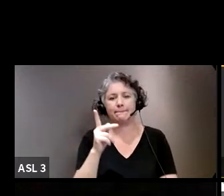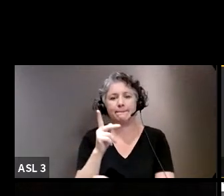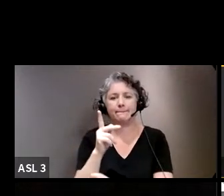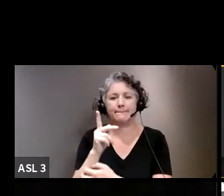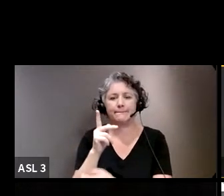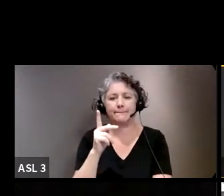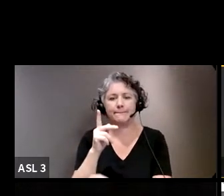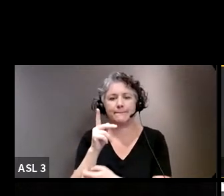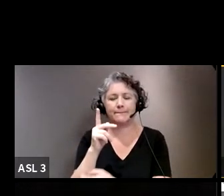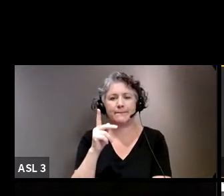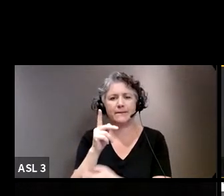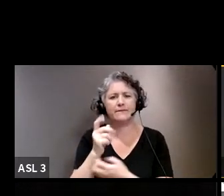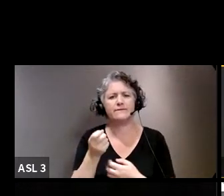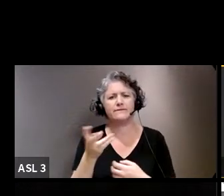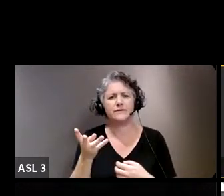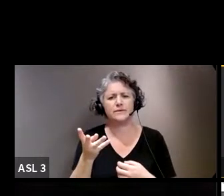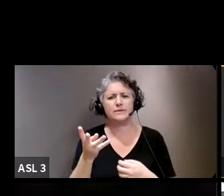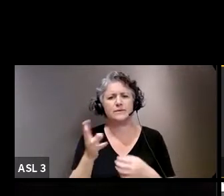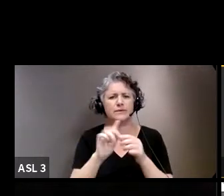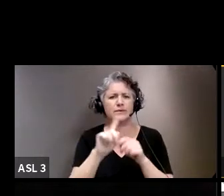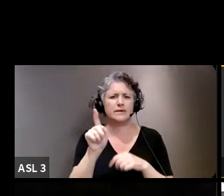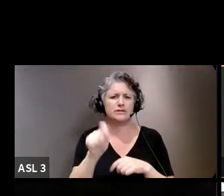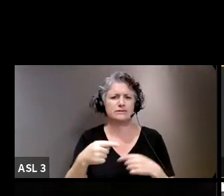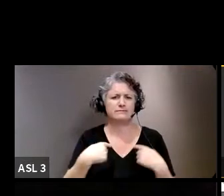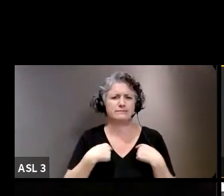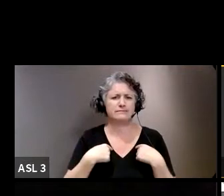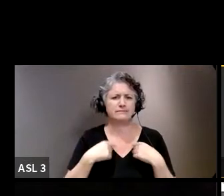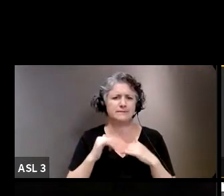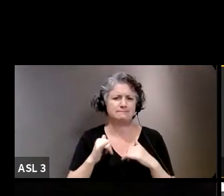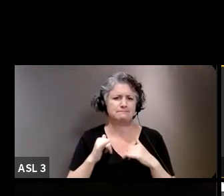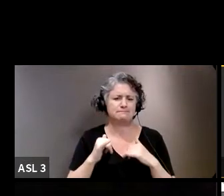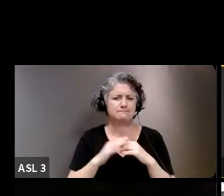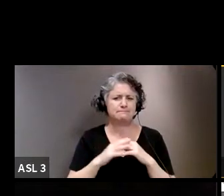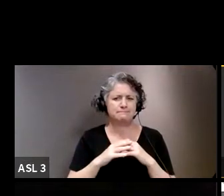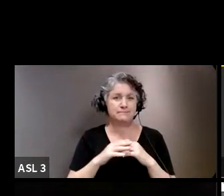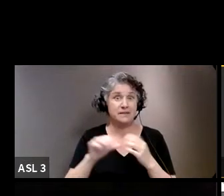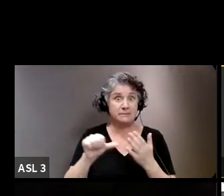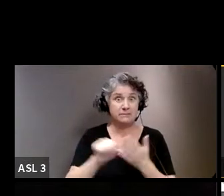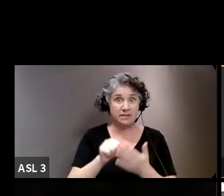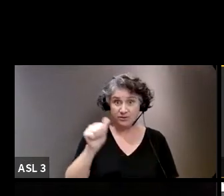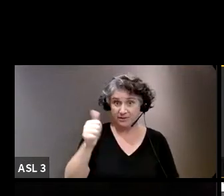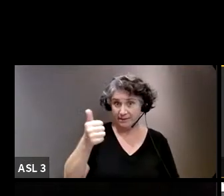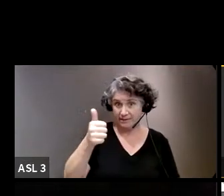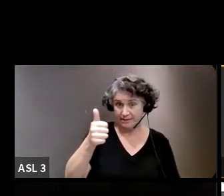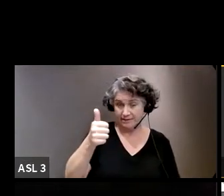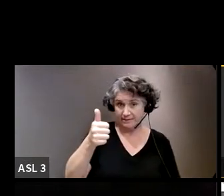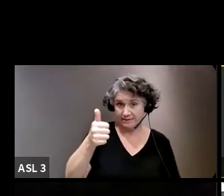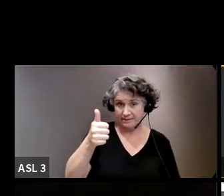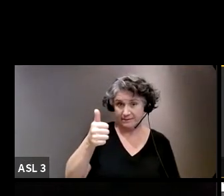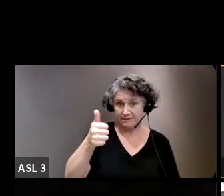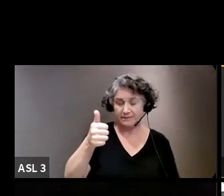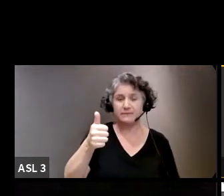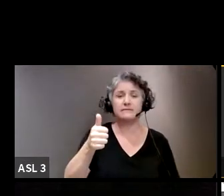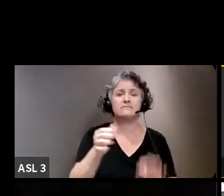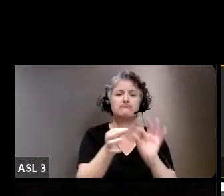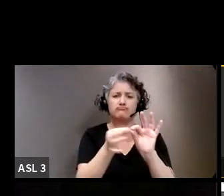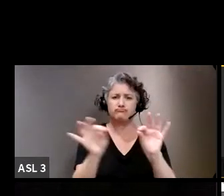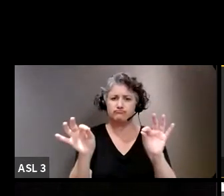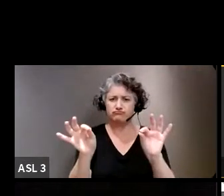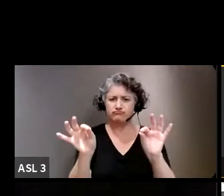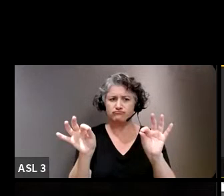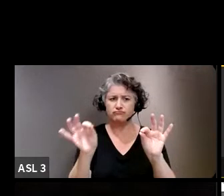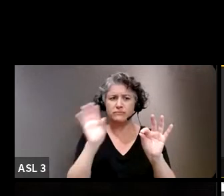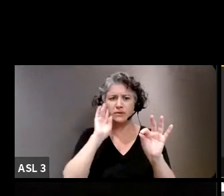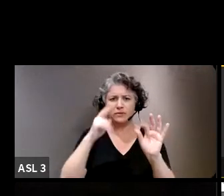questions as well um so on page 10 there's a statement and i'll read